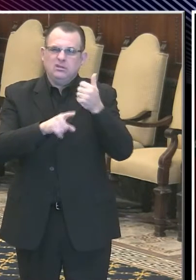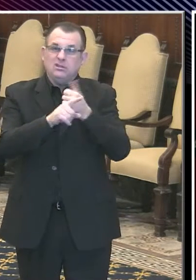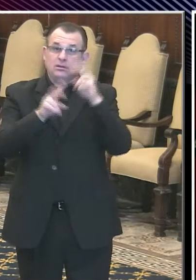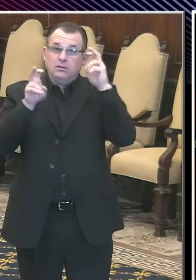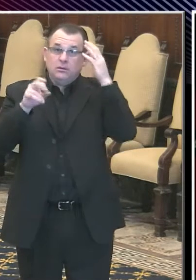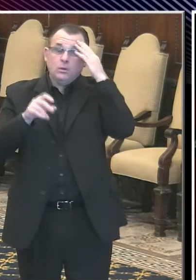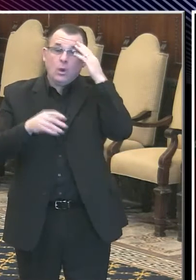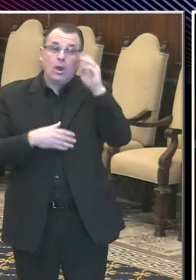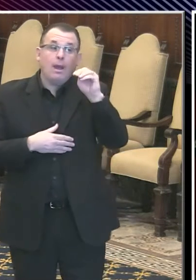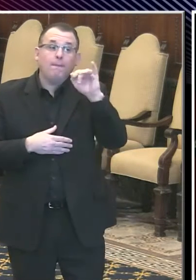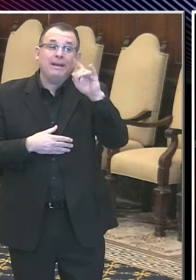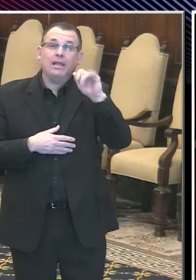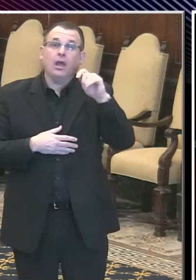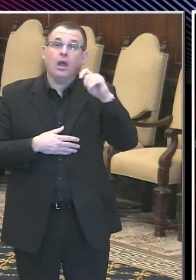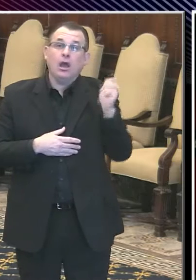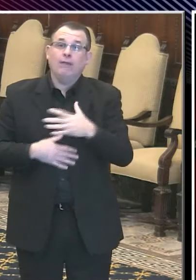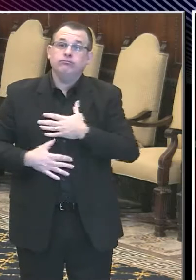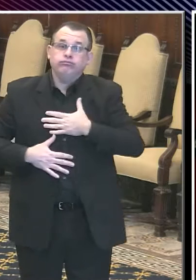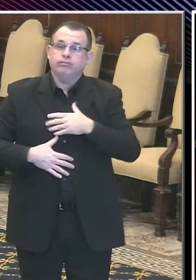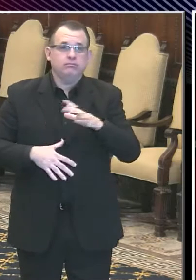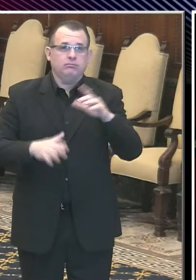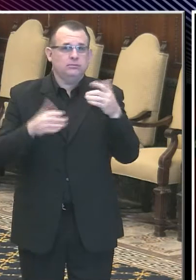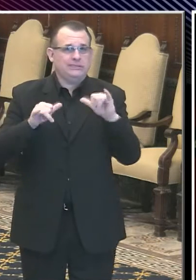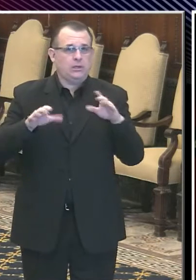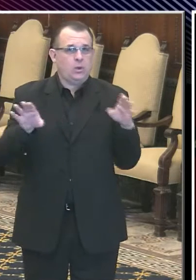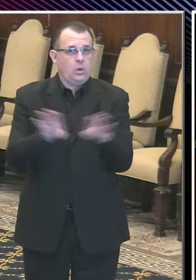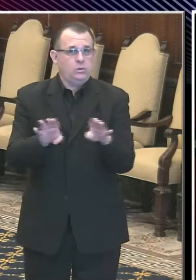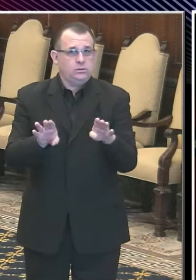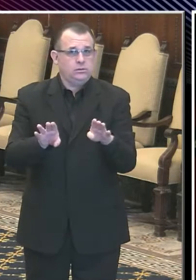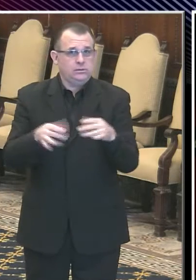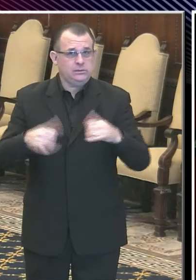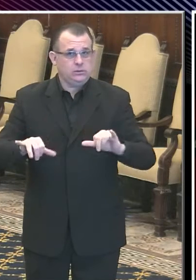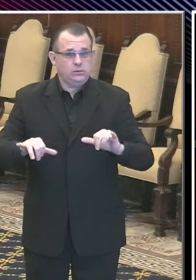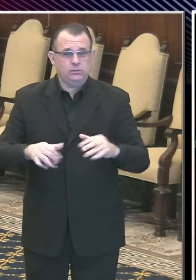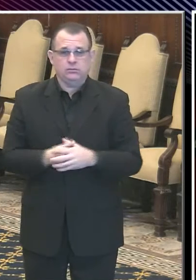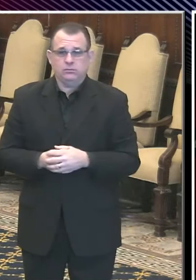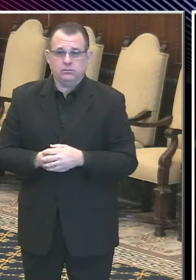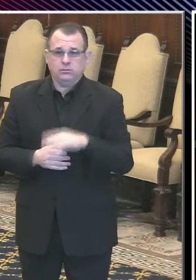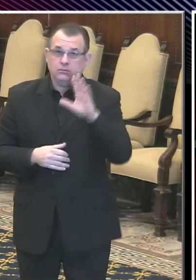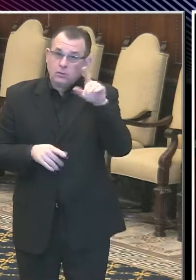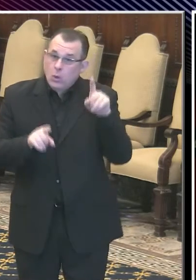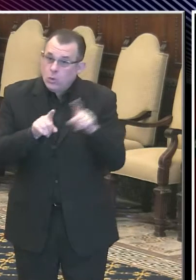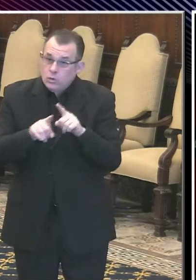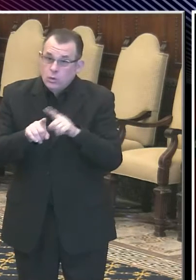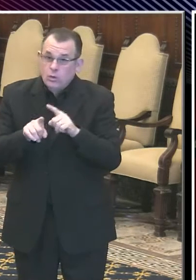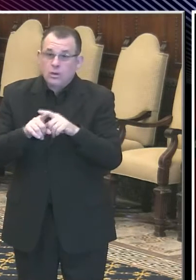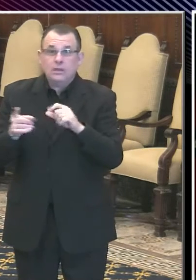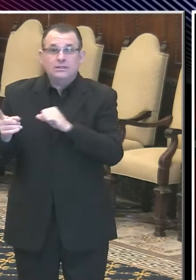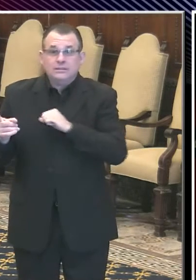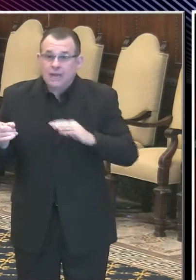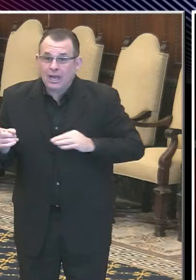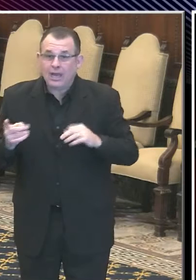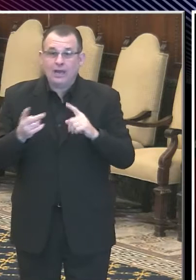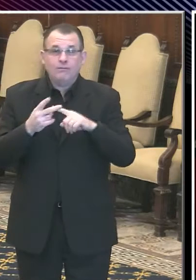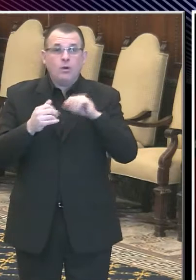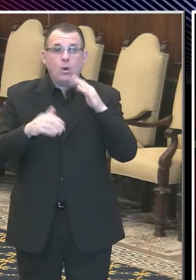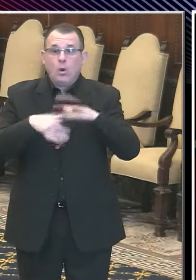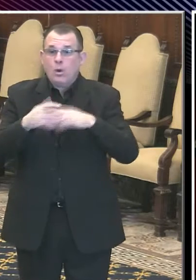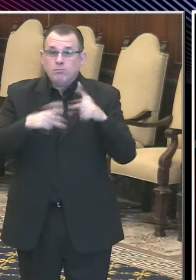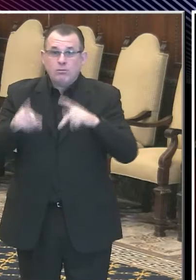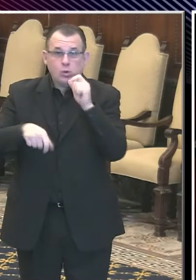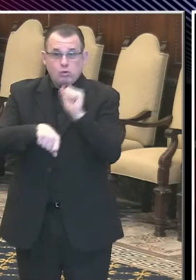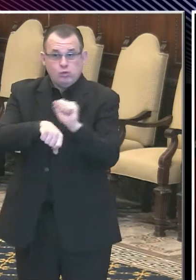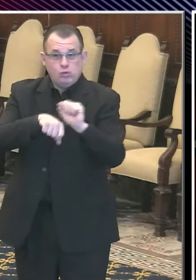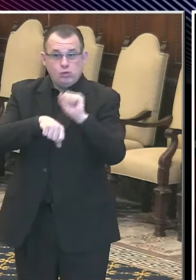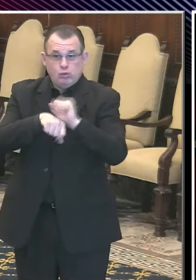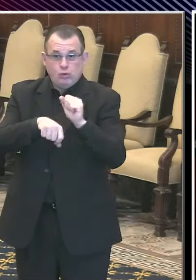tee time, and not engage in any socializing. Patrons and maintenance staff will be required to practice safe social distancing,